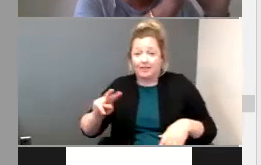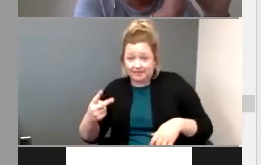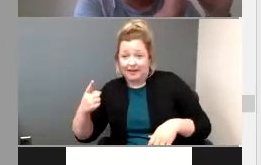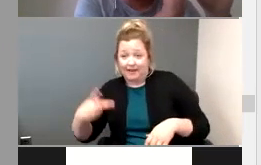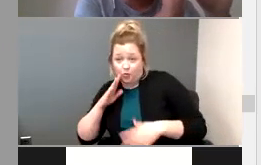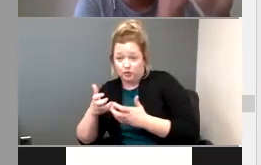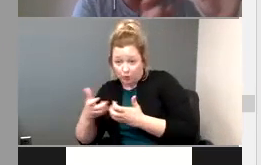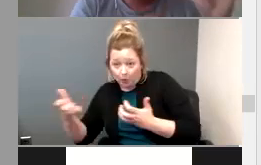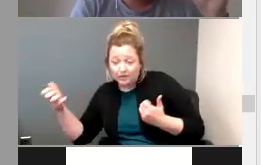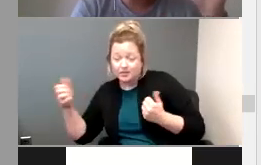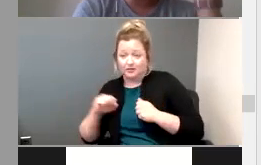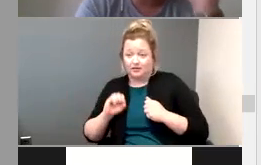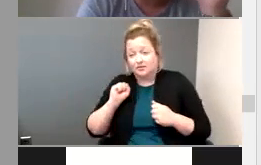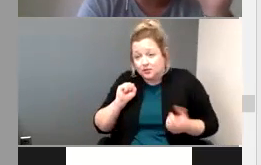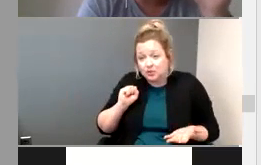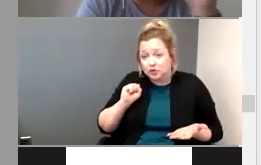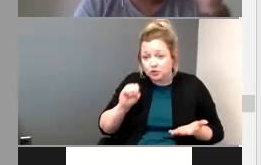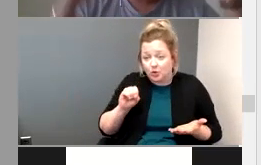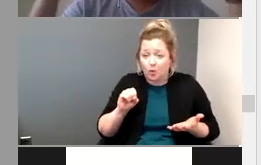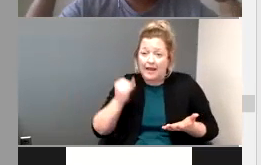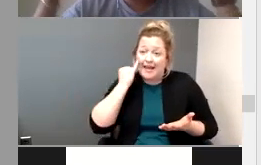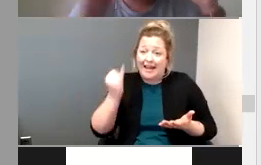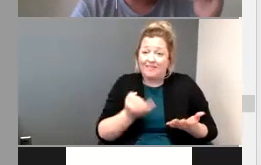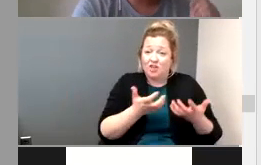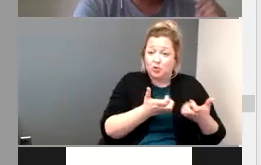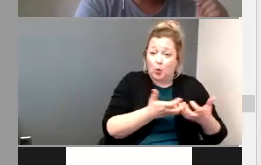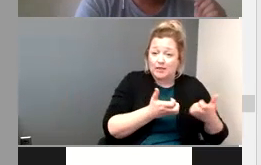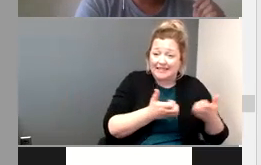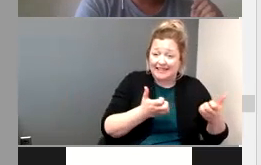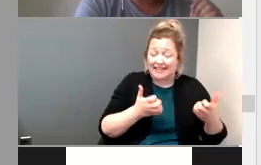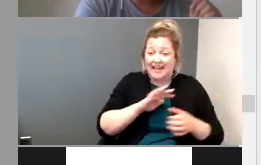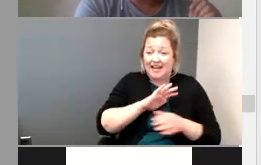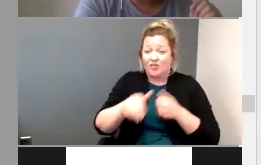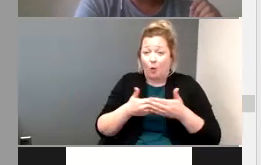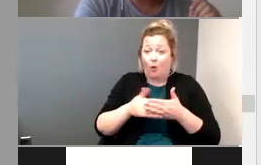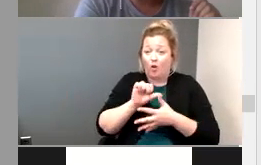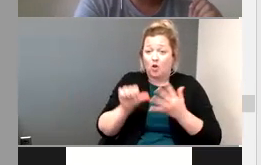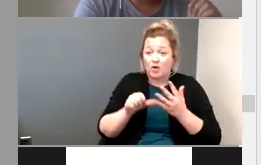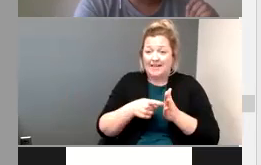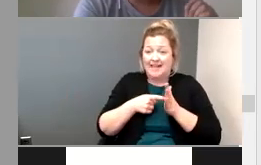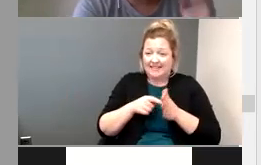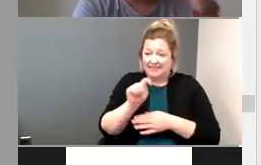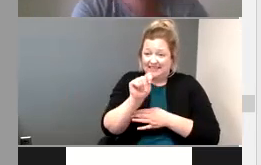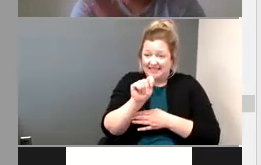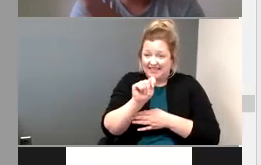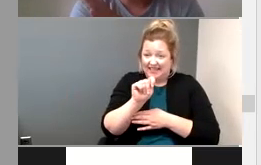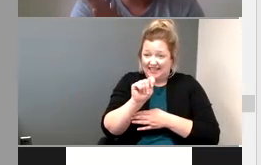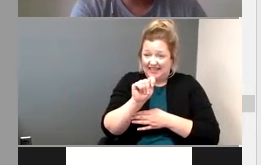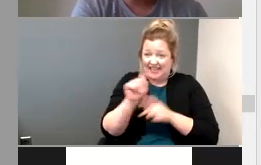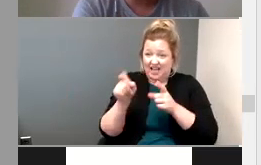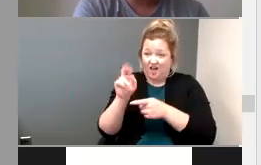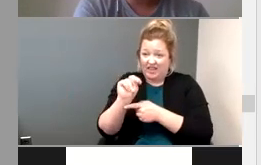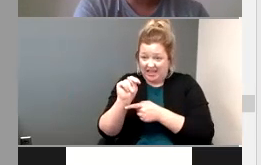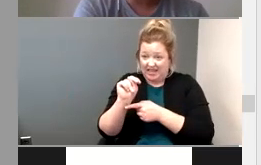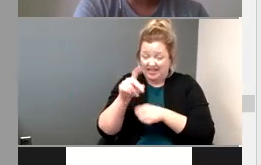I need to sort the two halves. So if sorting an entire array takes T of n time, then sorting half an